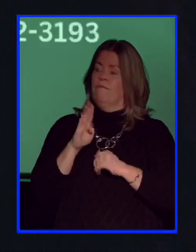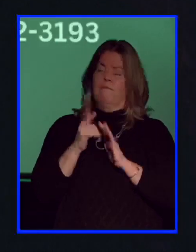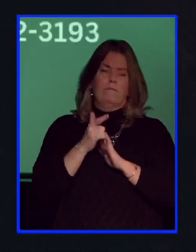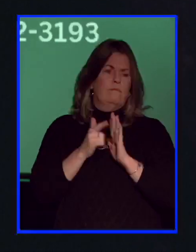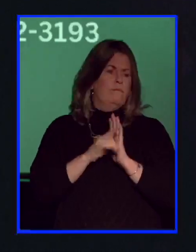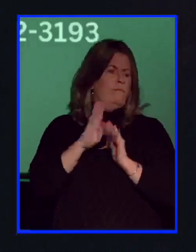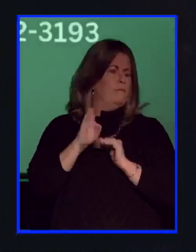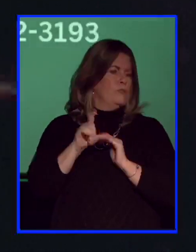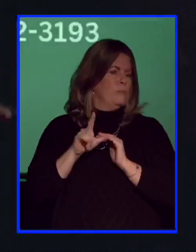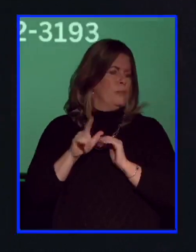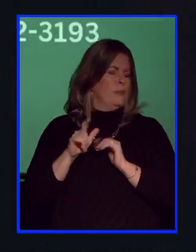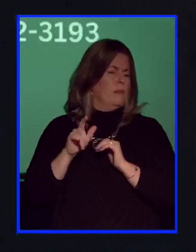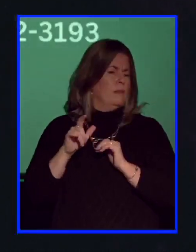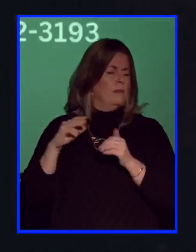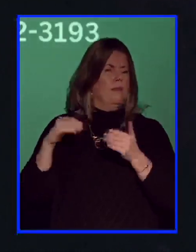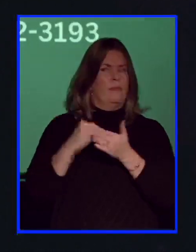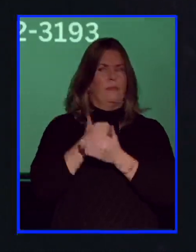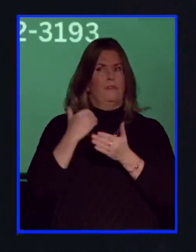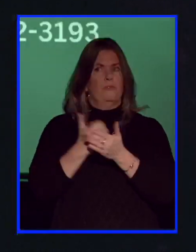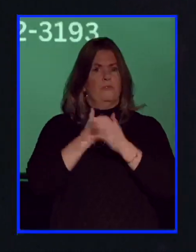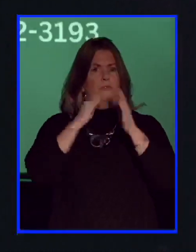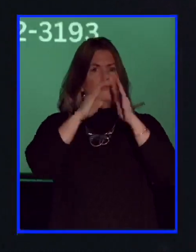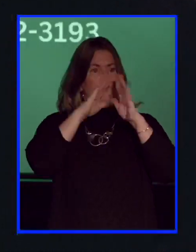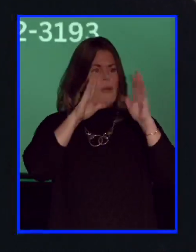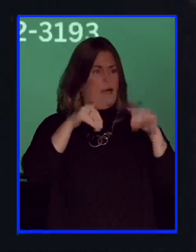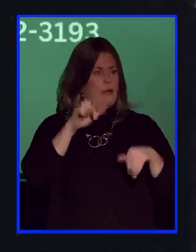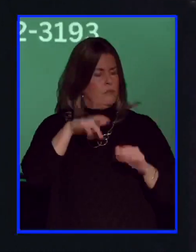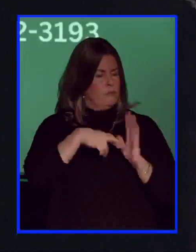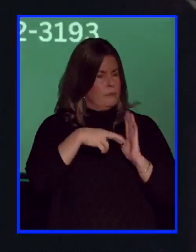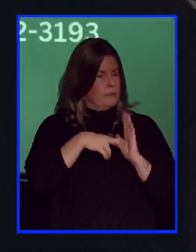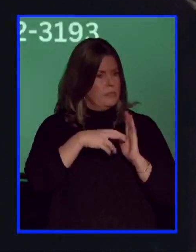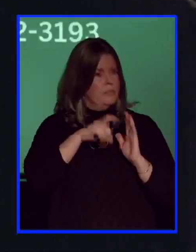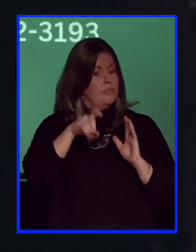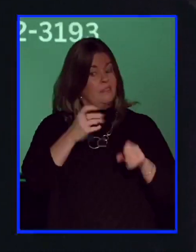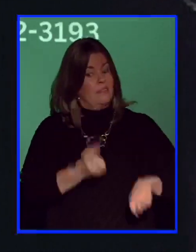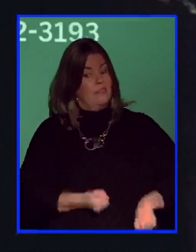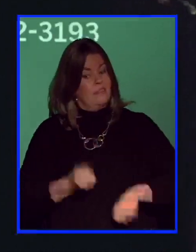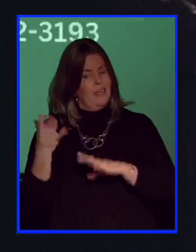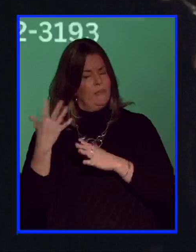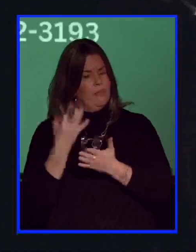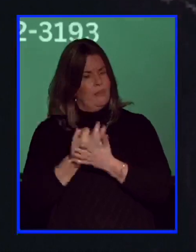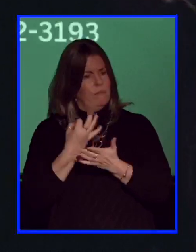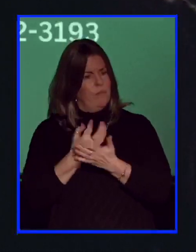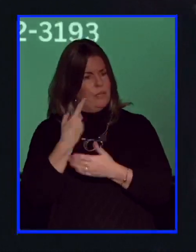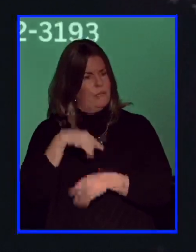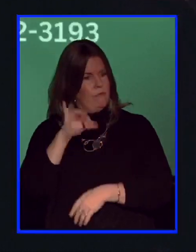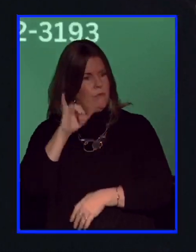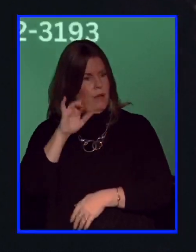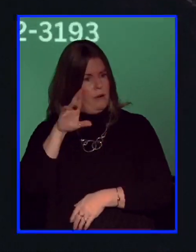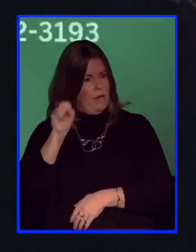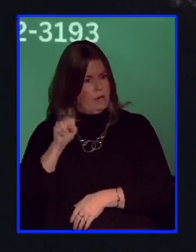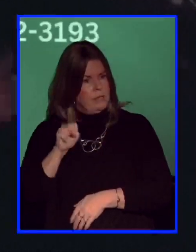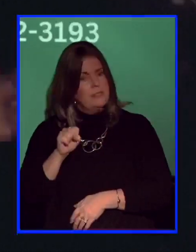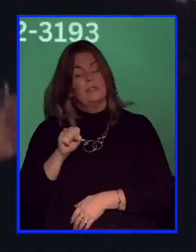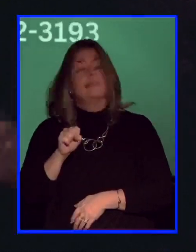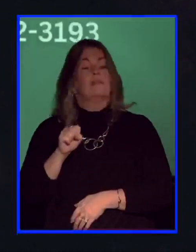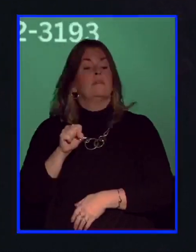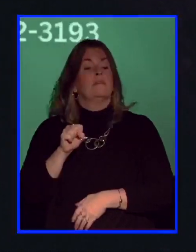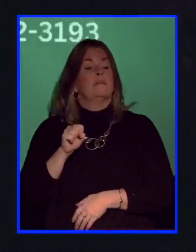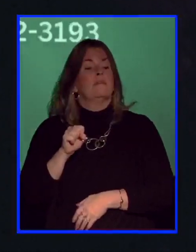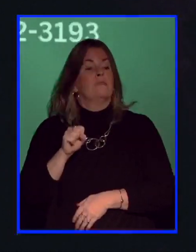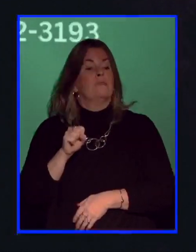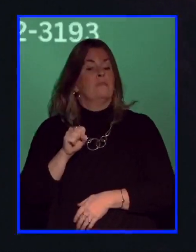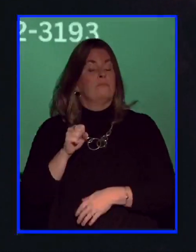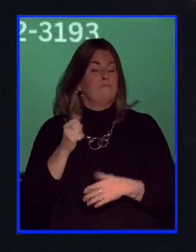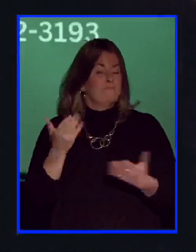second bill that the new House of Representatives passed was to get rid of funding for the IRS. And by most